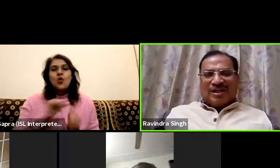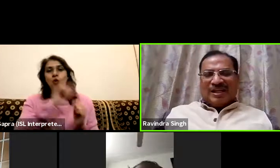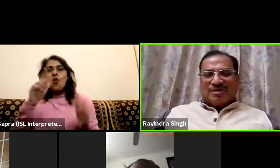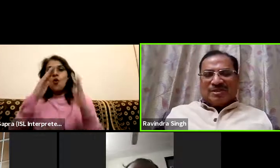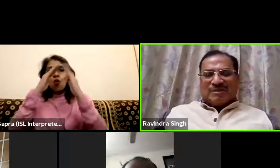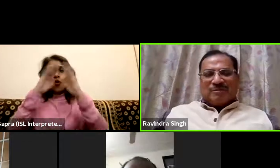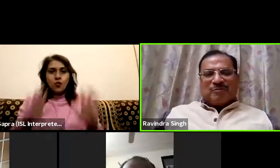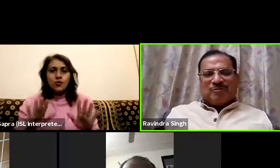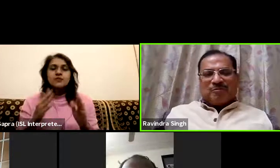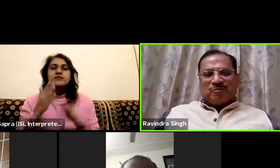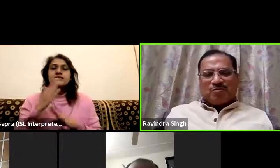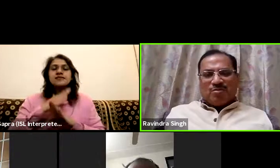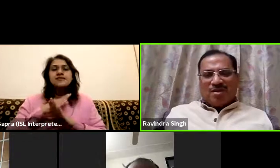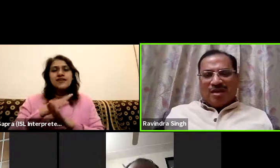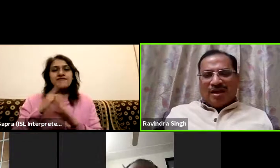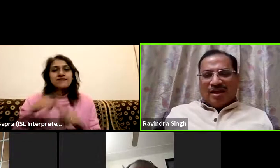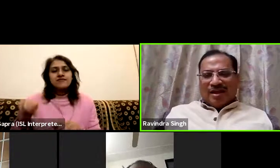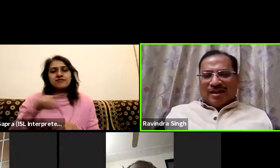these COVID times.